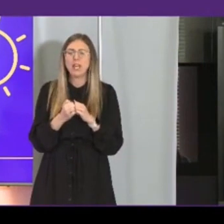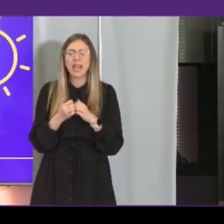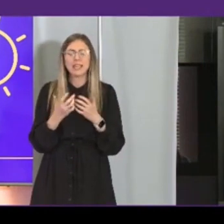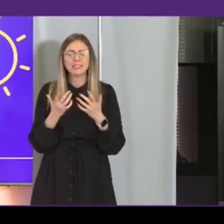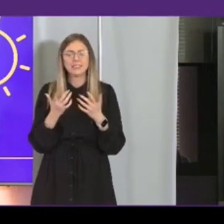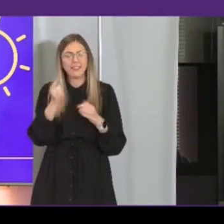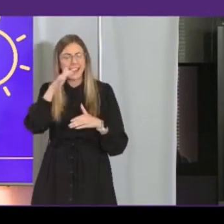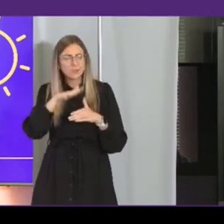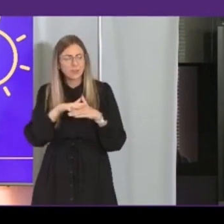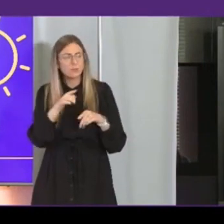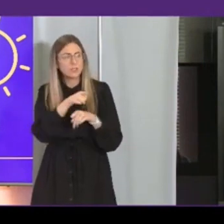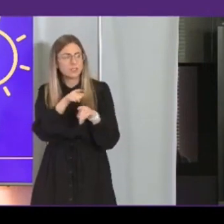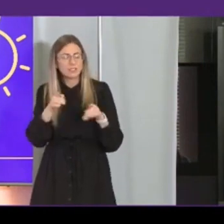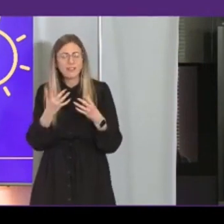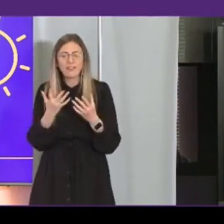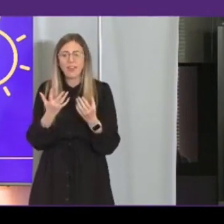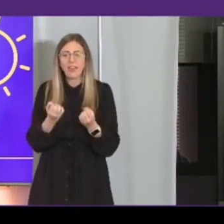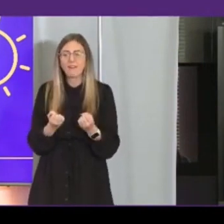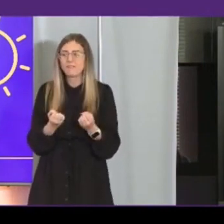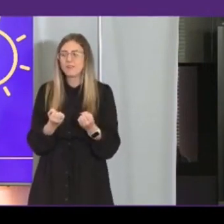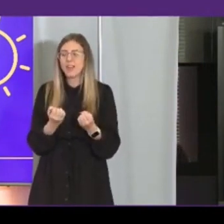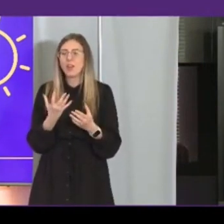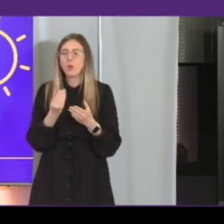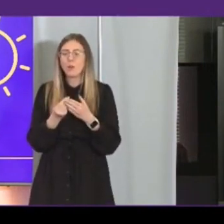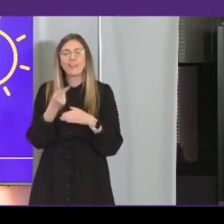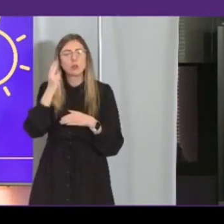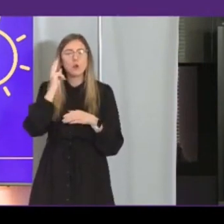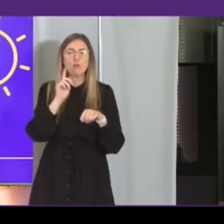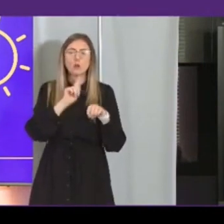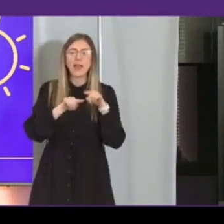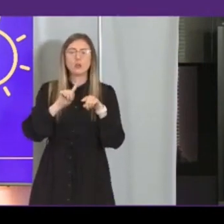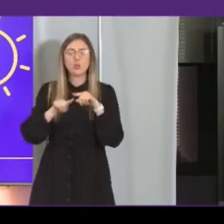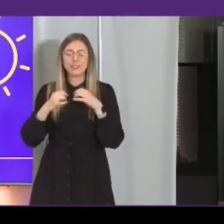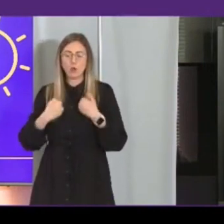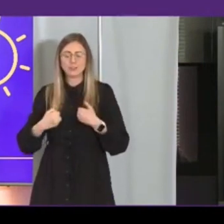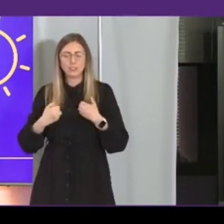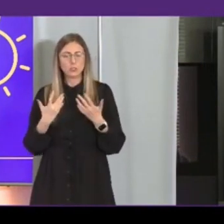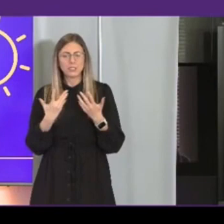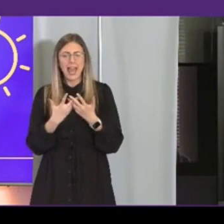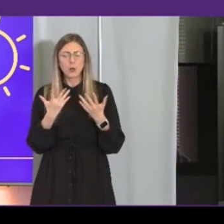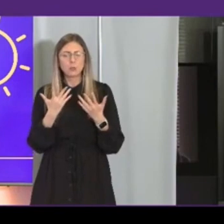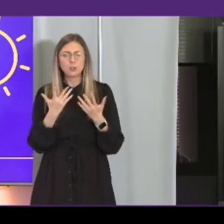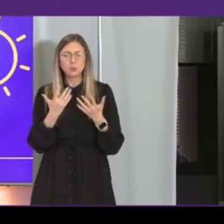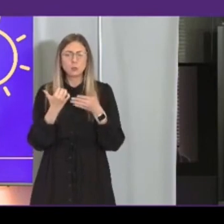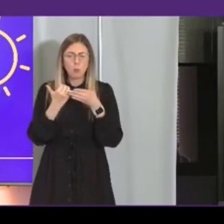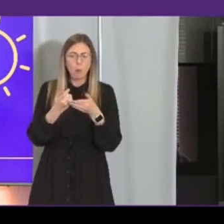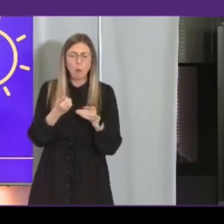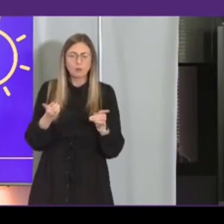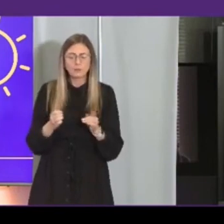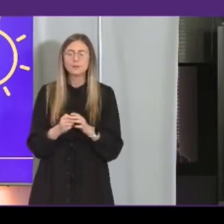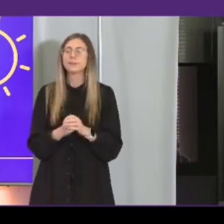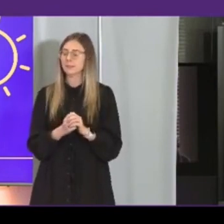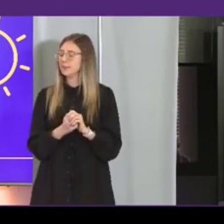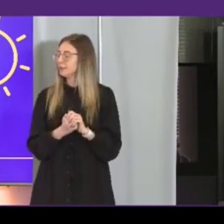kind of experiences that people with neurodivergent conditions may have? Yeah. I mean, I think